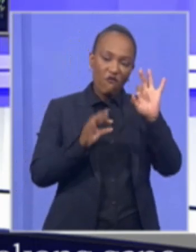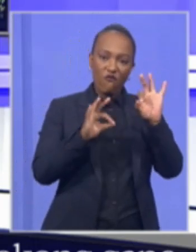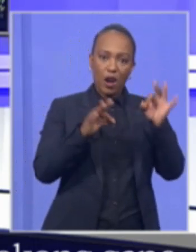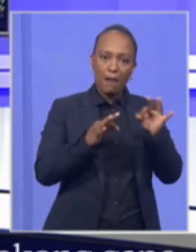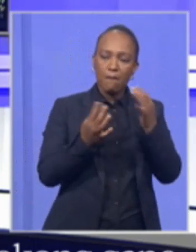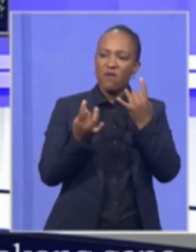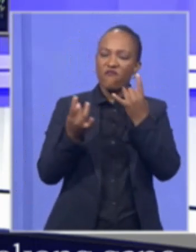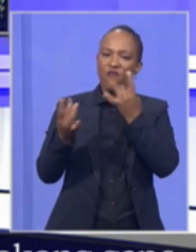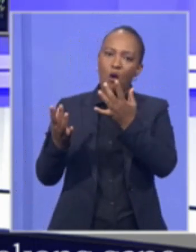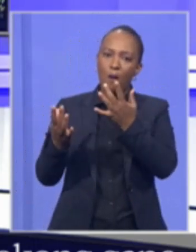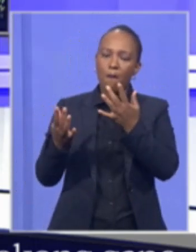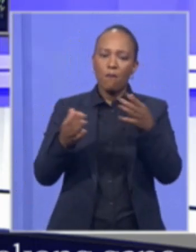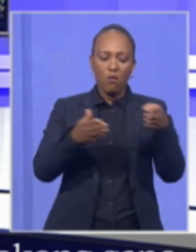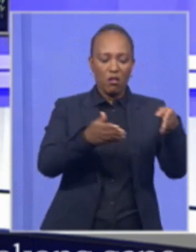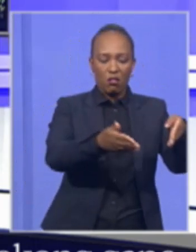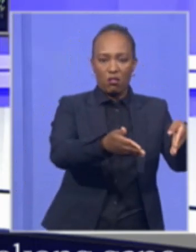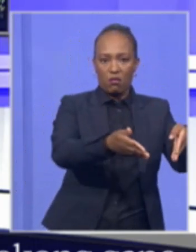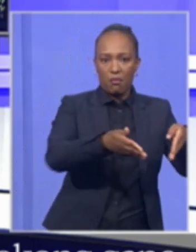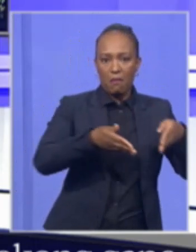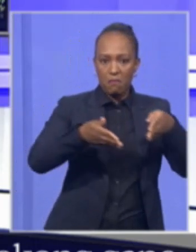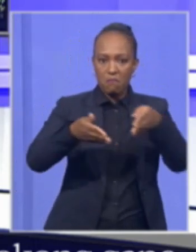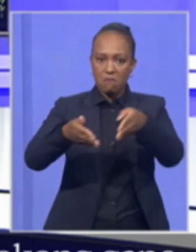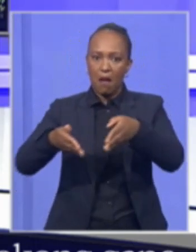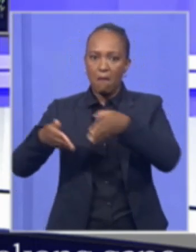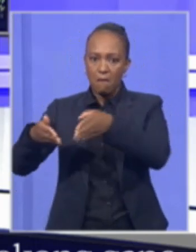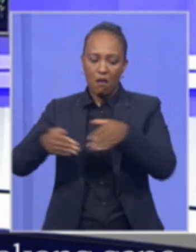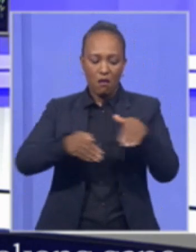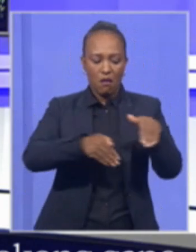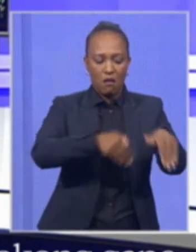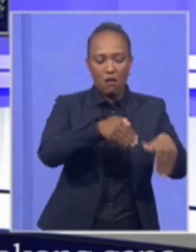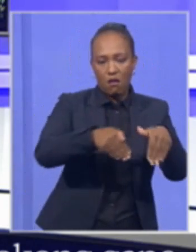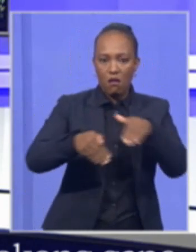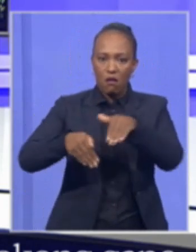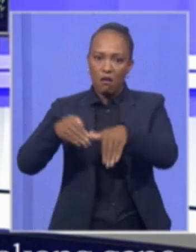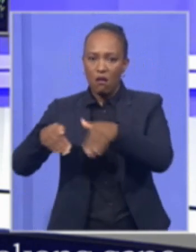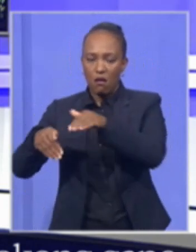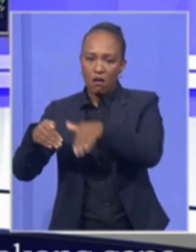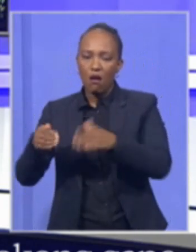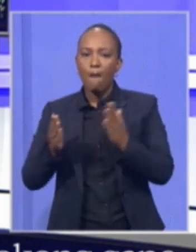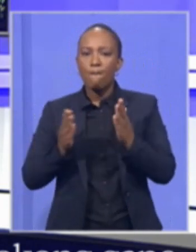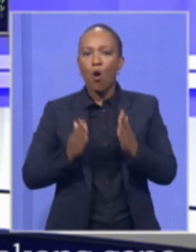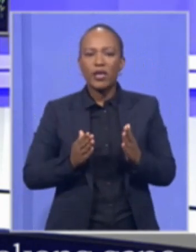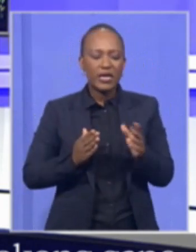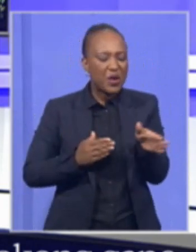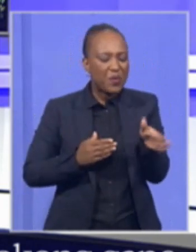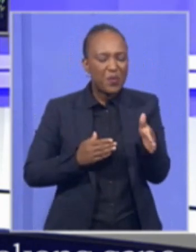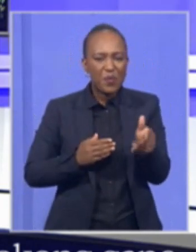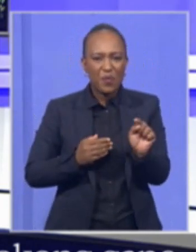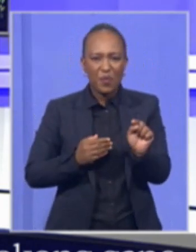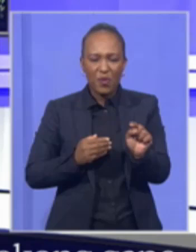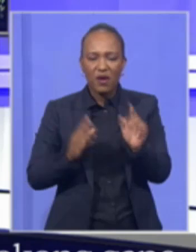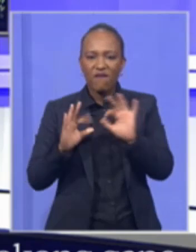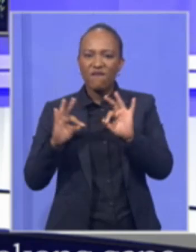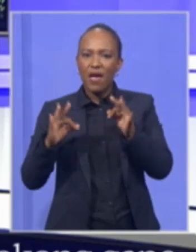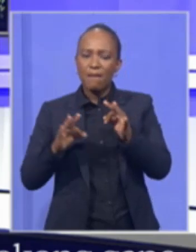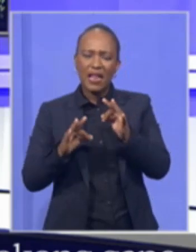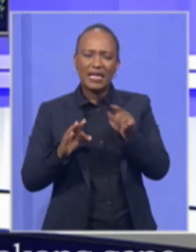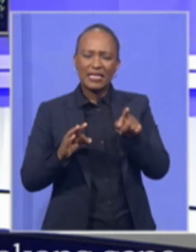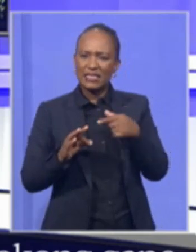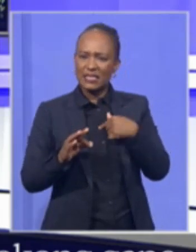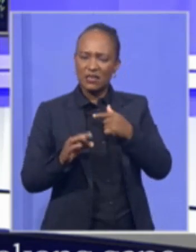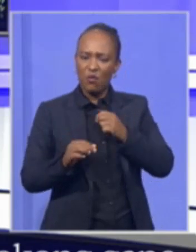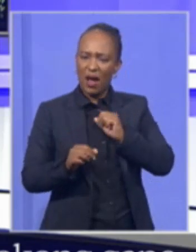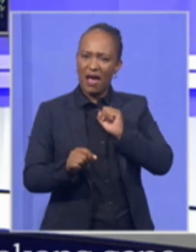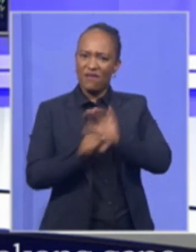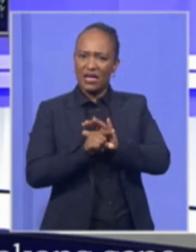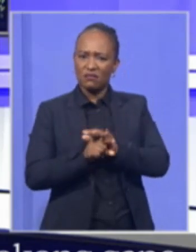Mabitla a mararo a epilwe gomme mašeledi a gona a hweditšwe a se gona. Ba malapa a wa amilwego ke se ba nyaka go hwetša dikarabo